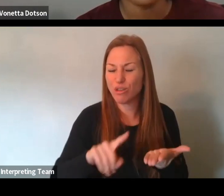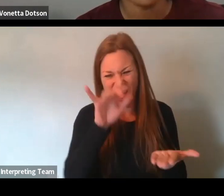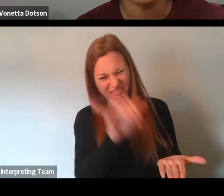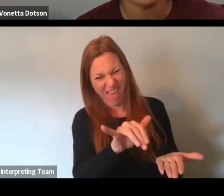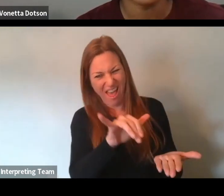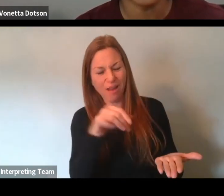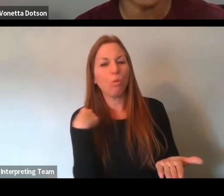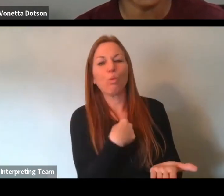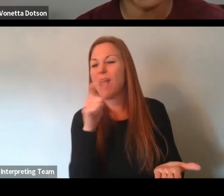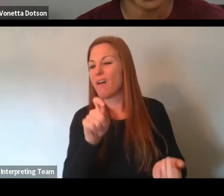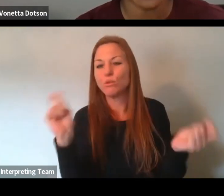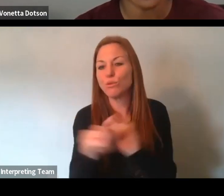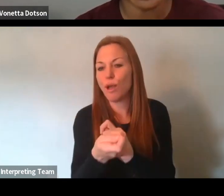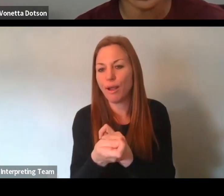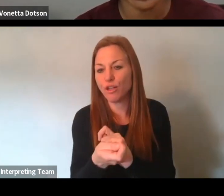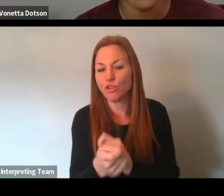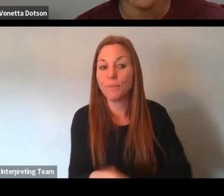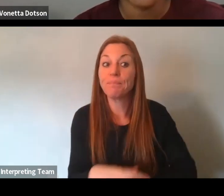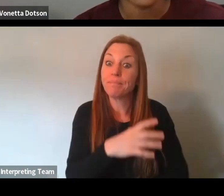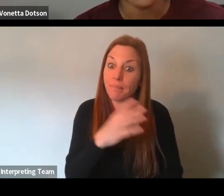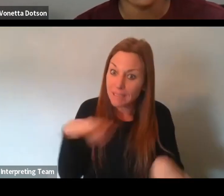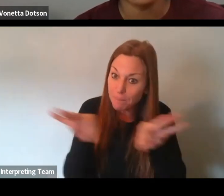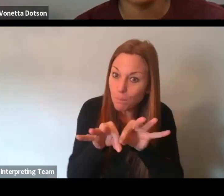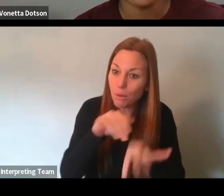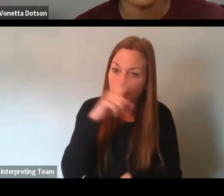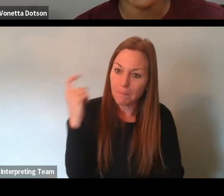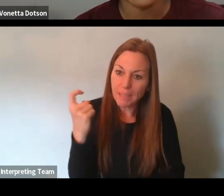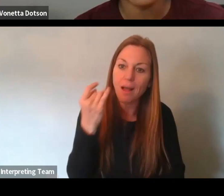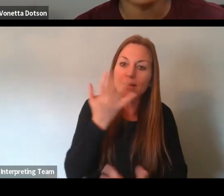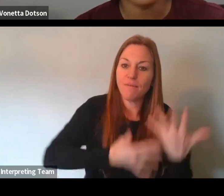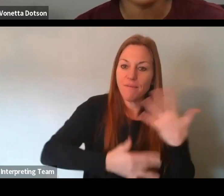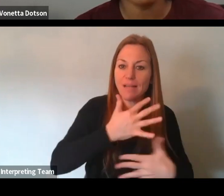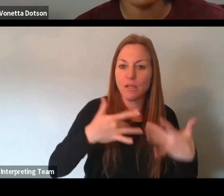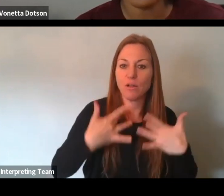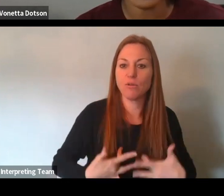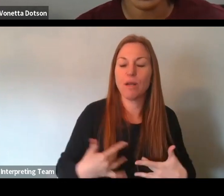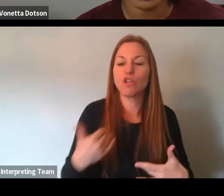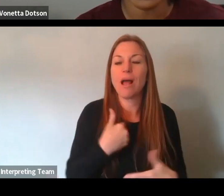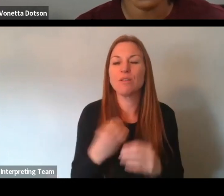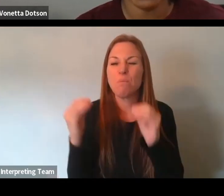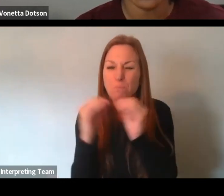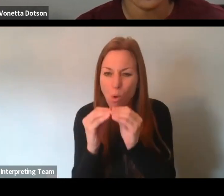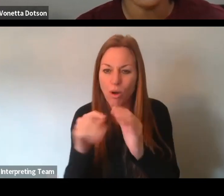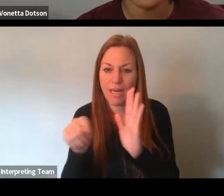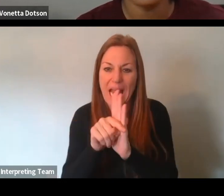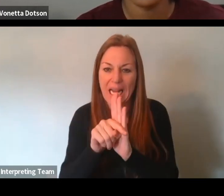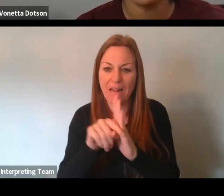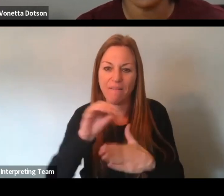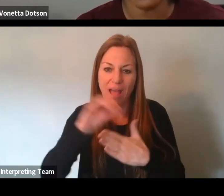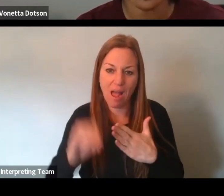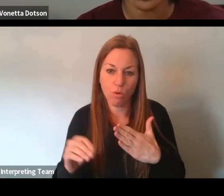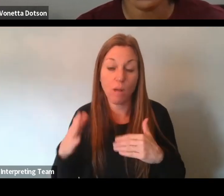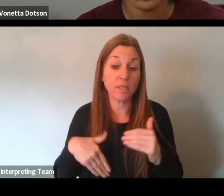negative outcomes than depression that's not due to vascular disease. So there's evidence that there's